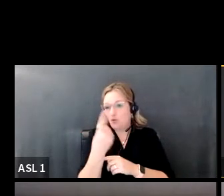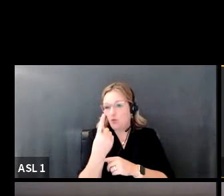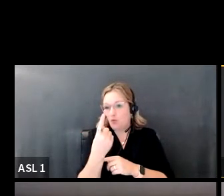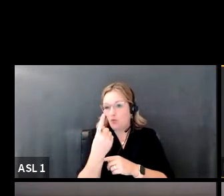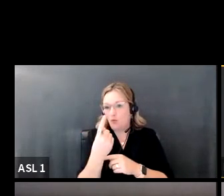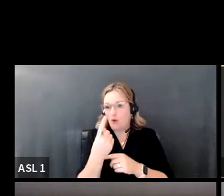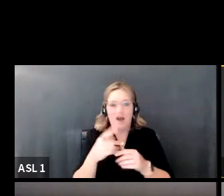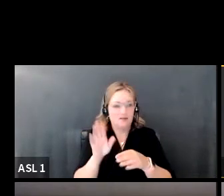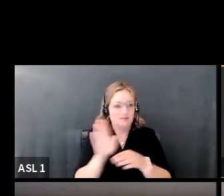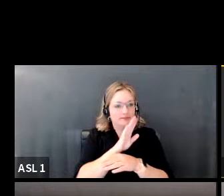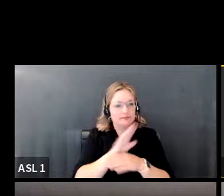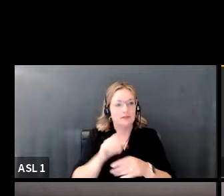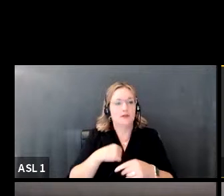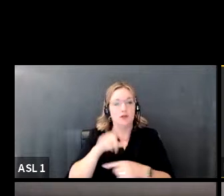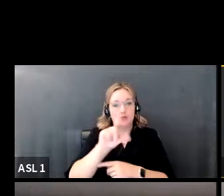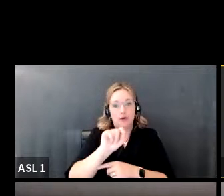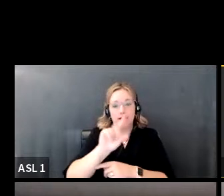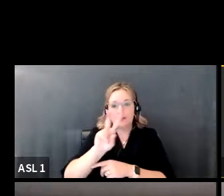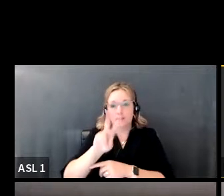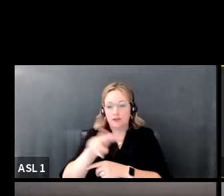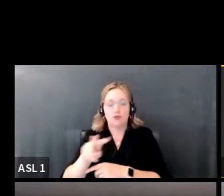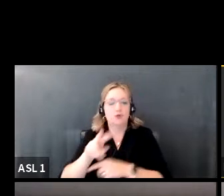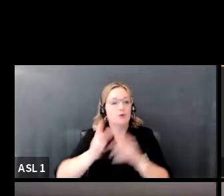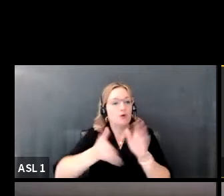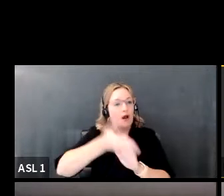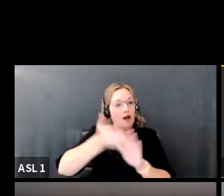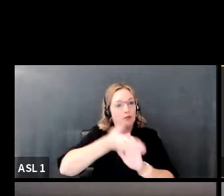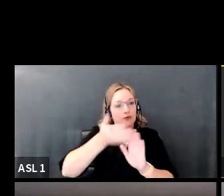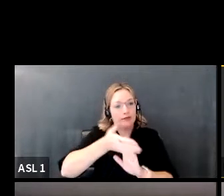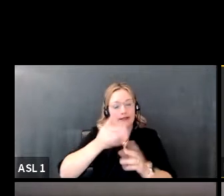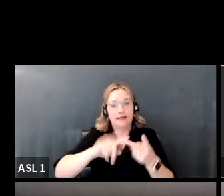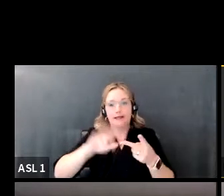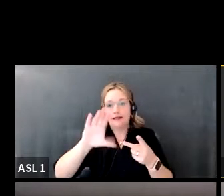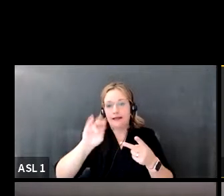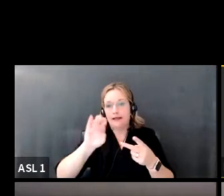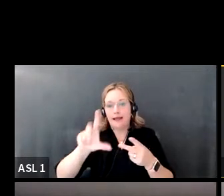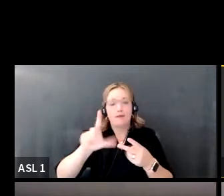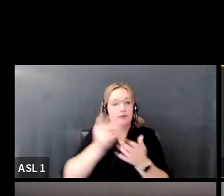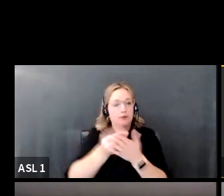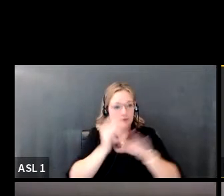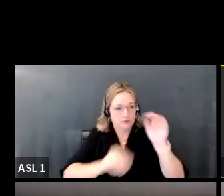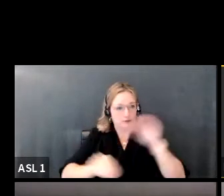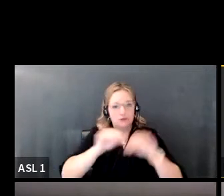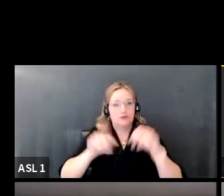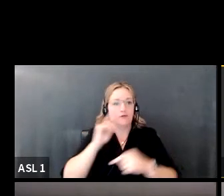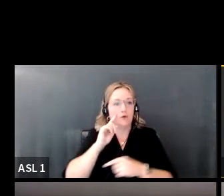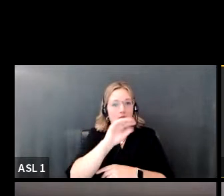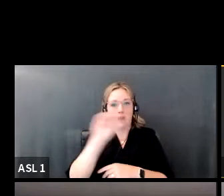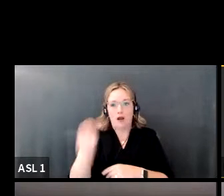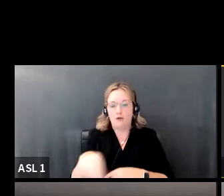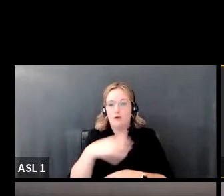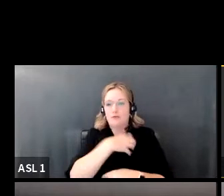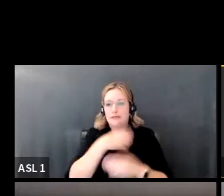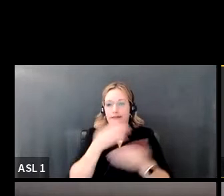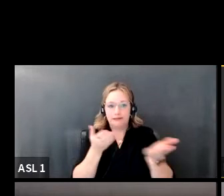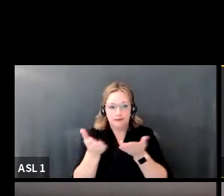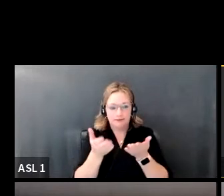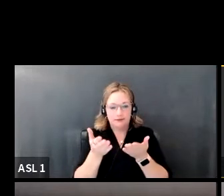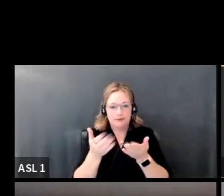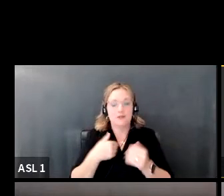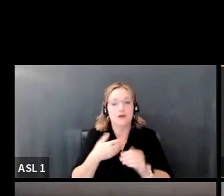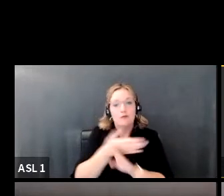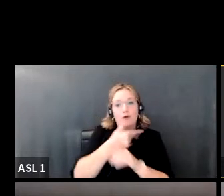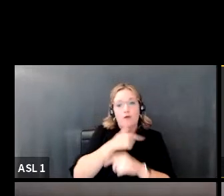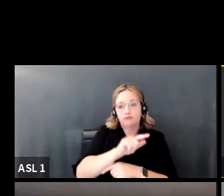today the 2022 draft operating and capital budgets for the oddworld police service before i turn things over to the chief and his